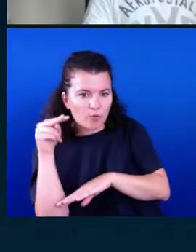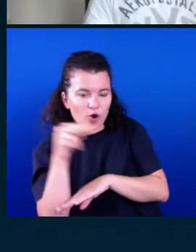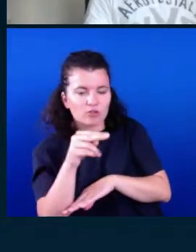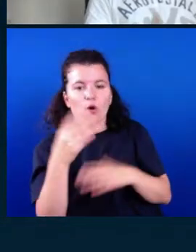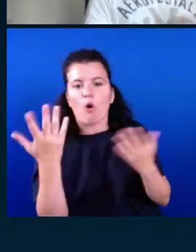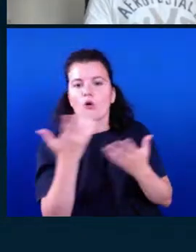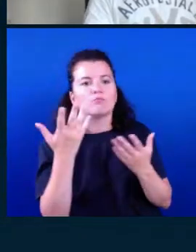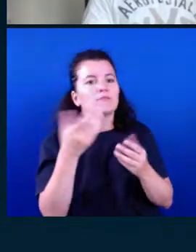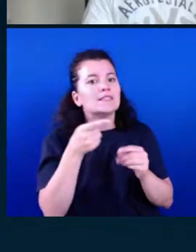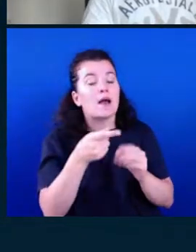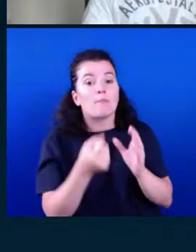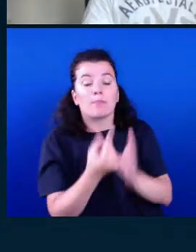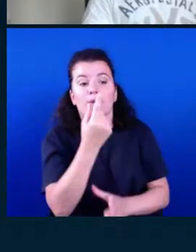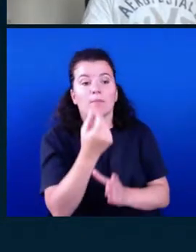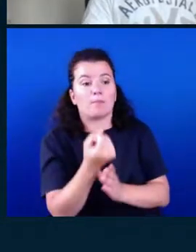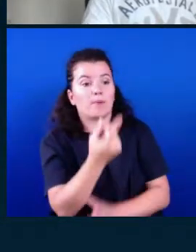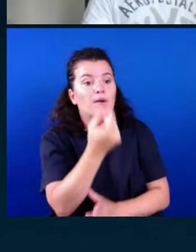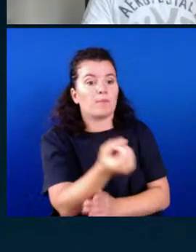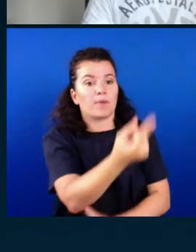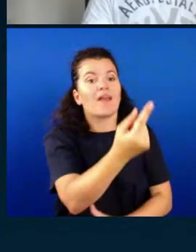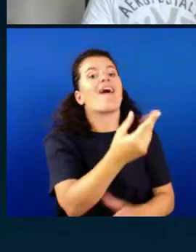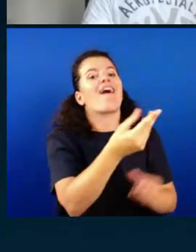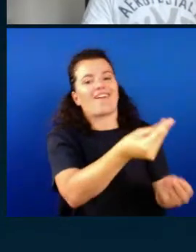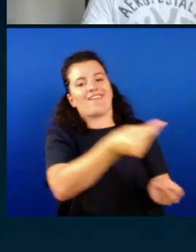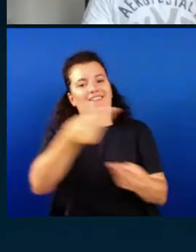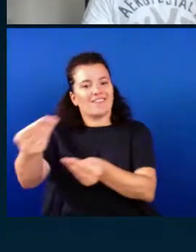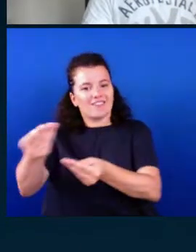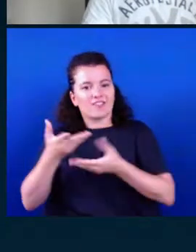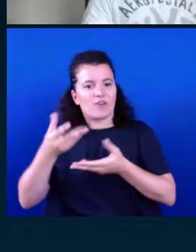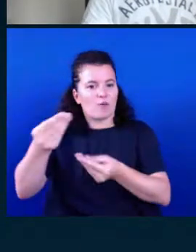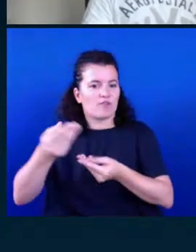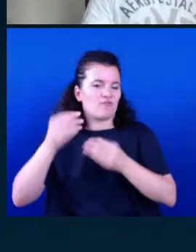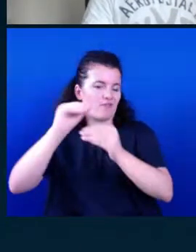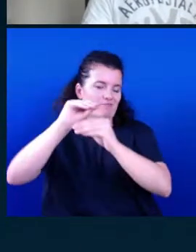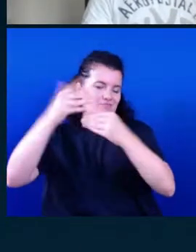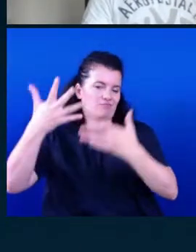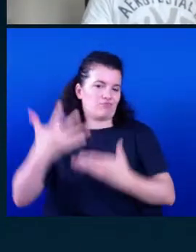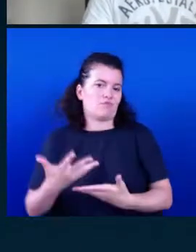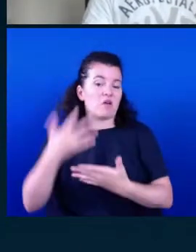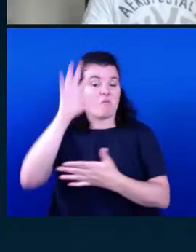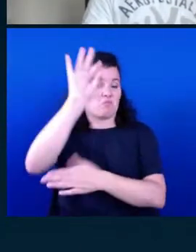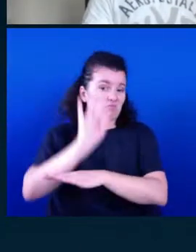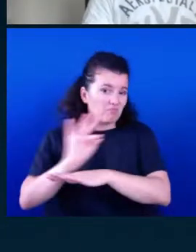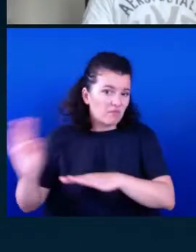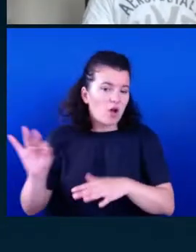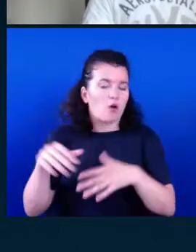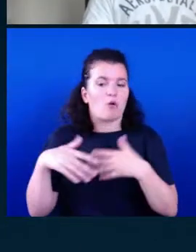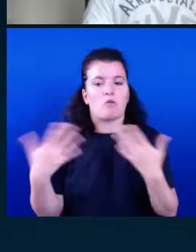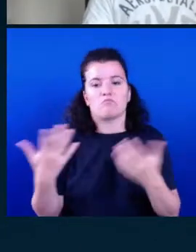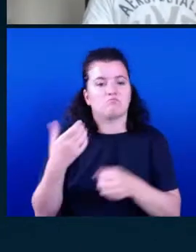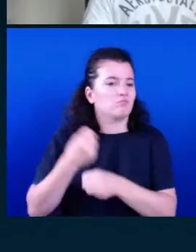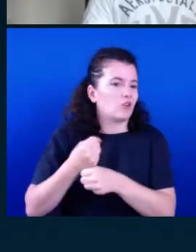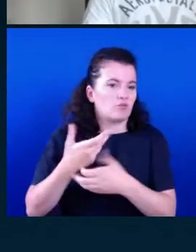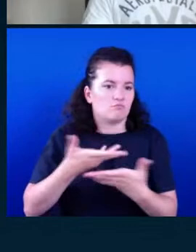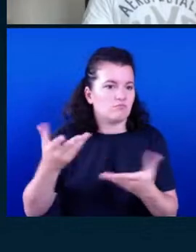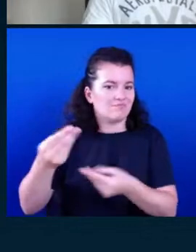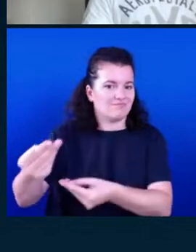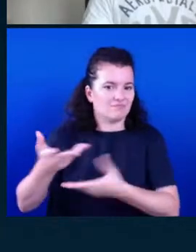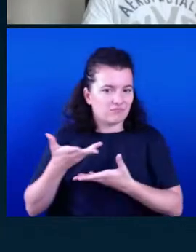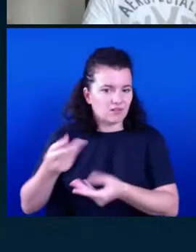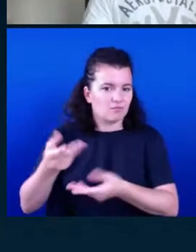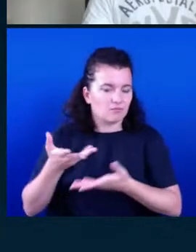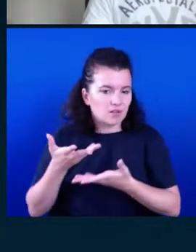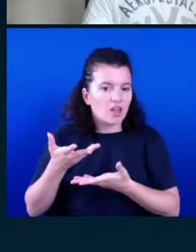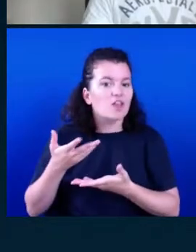dashboard Azure DevOps work item on your Scrum board. So that way you're